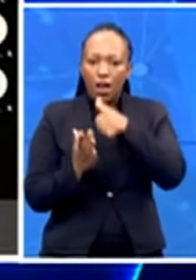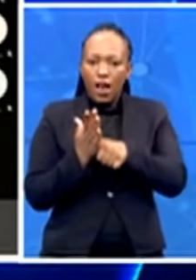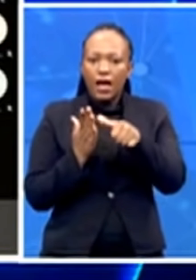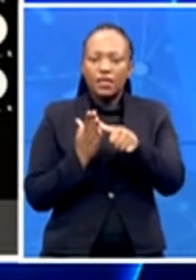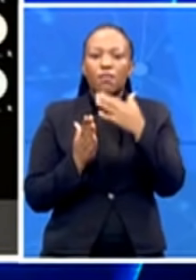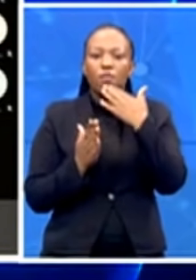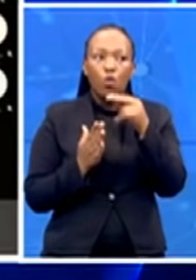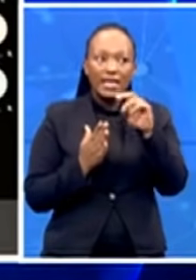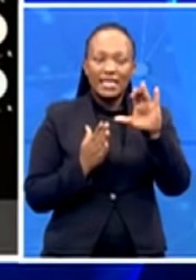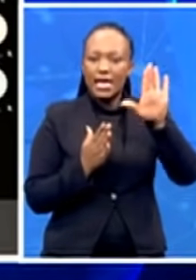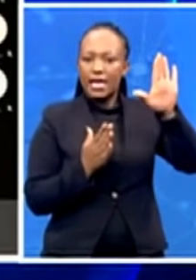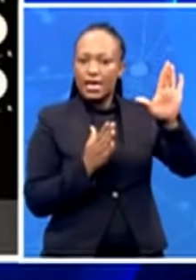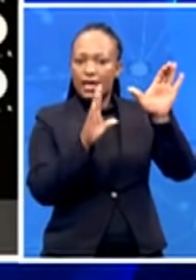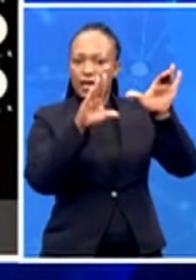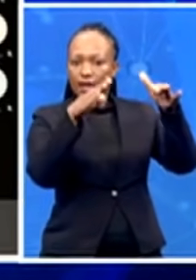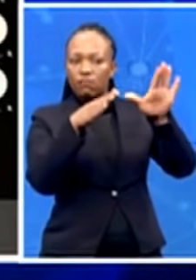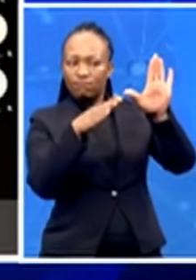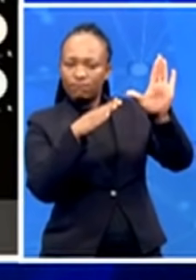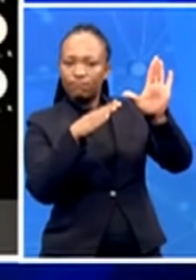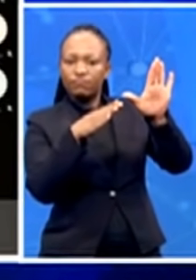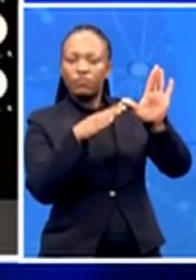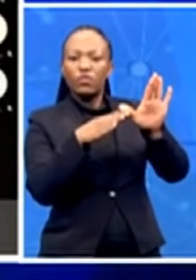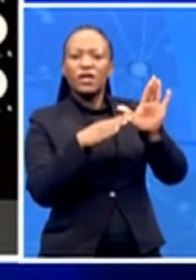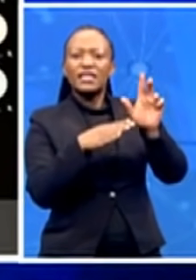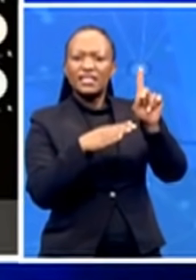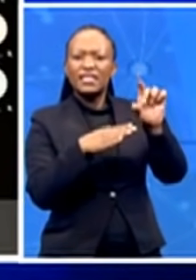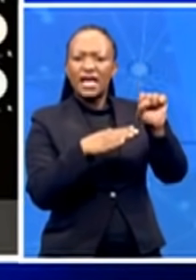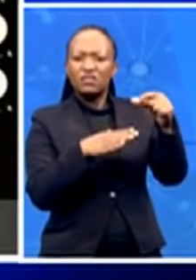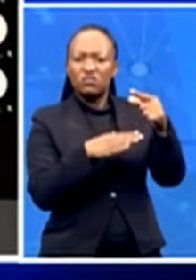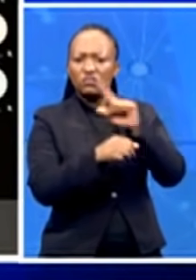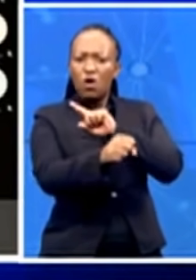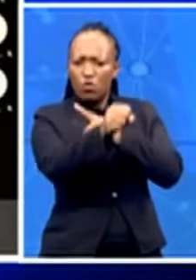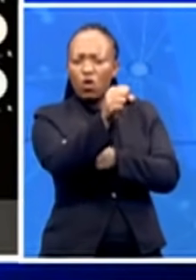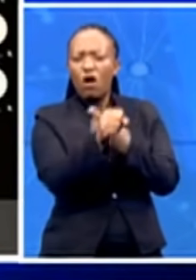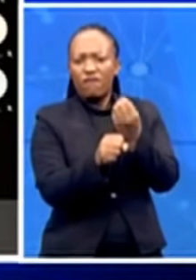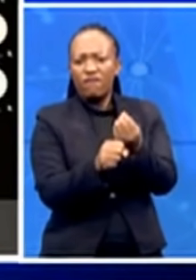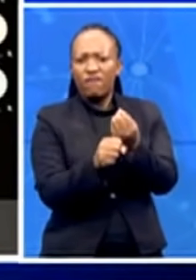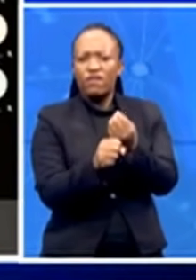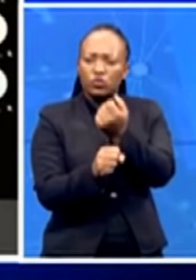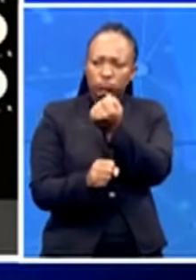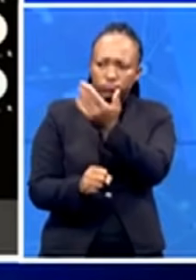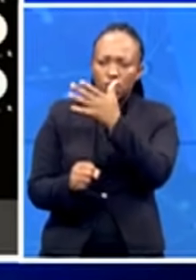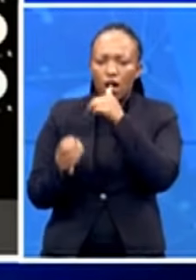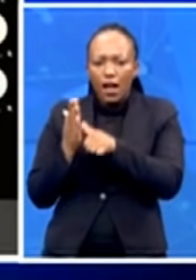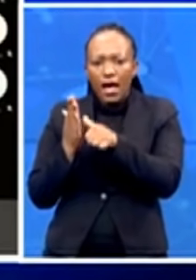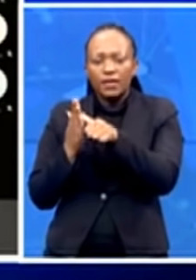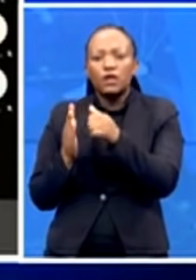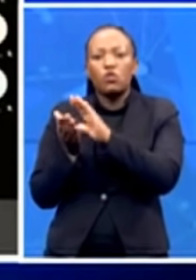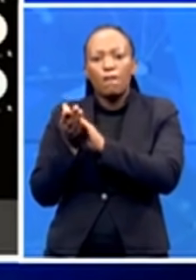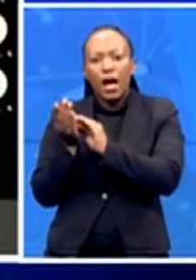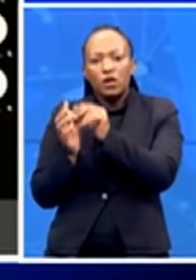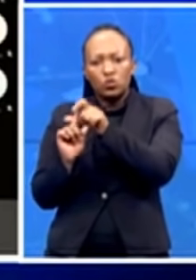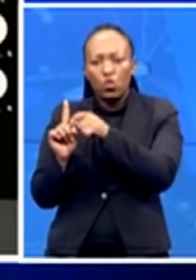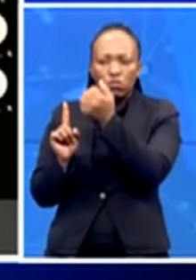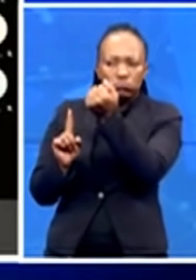the DSG had the authority and power to issue Mr. Magashule with his letter of suspension. The suspension